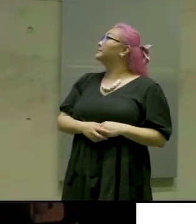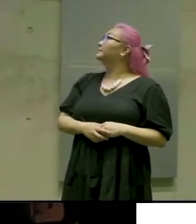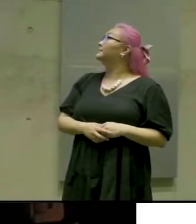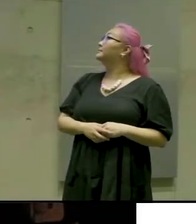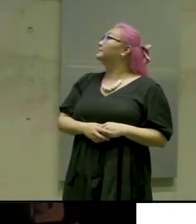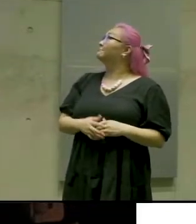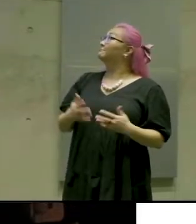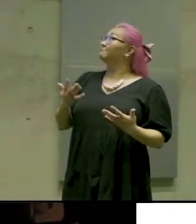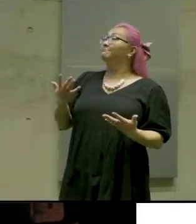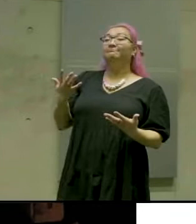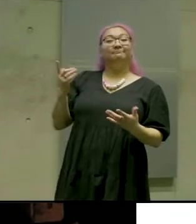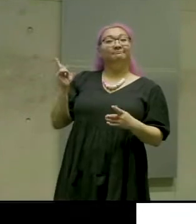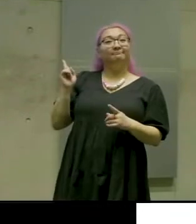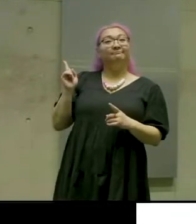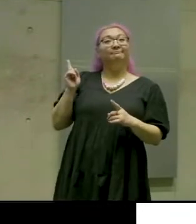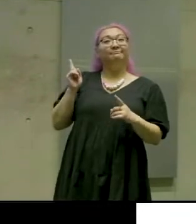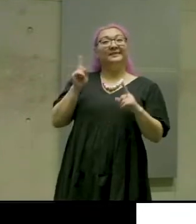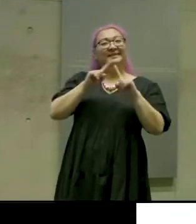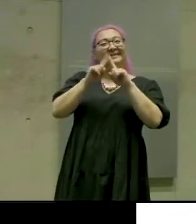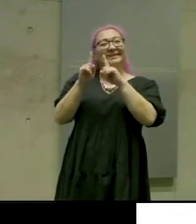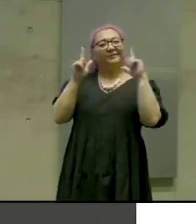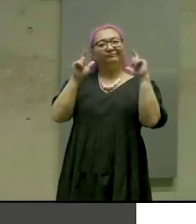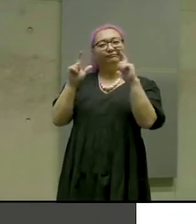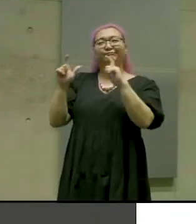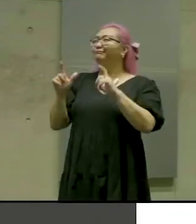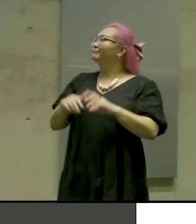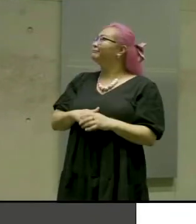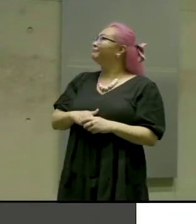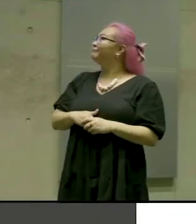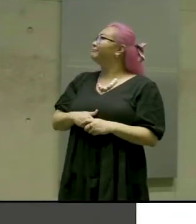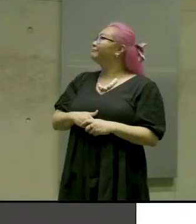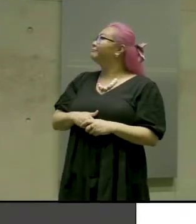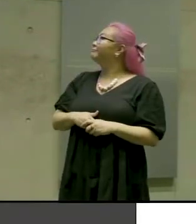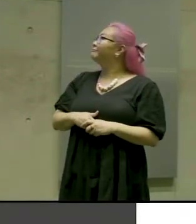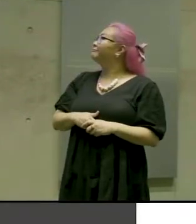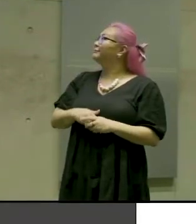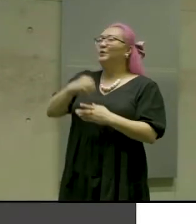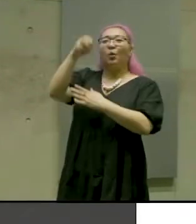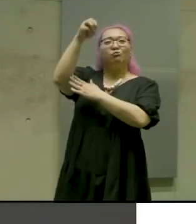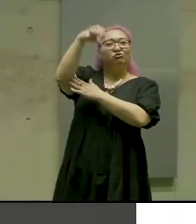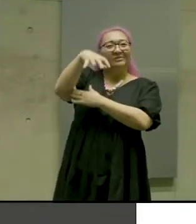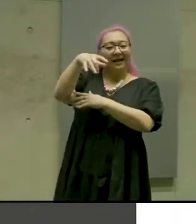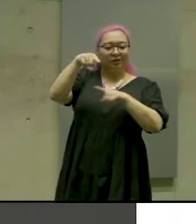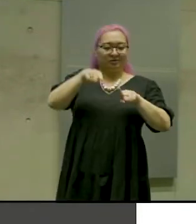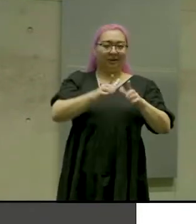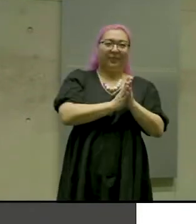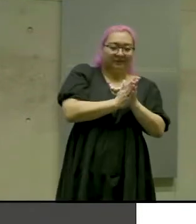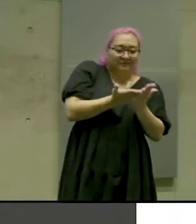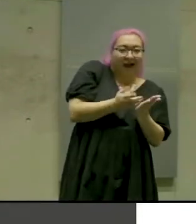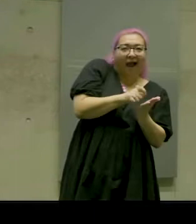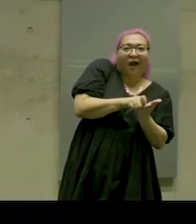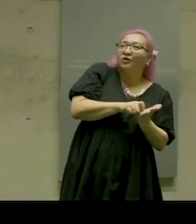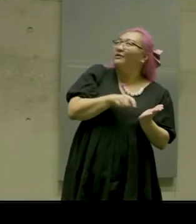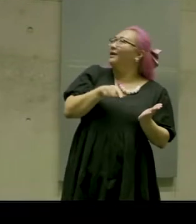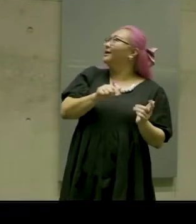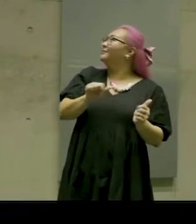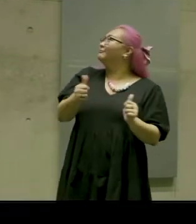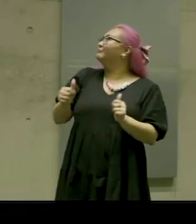So yeah, those are the different modules for the game: the projection mapping, the diary, and the subconscious